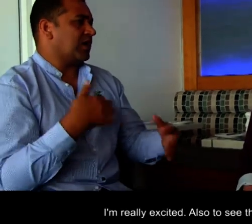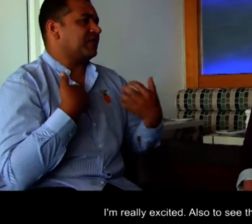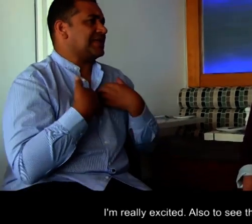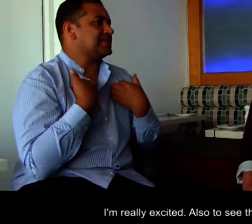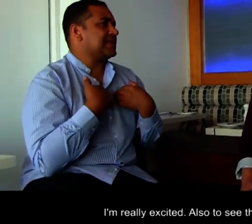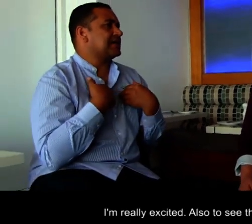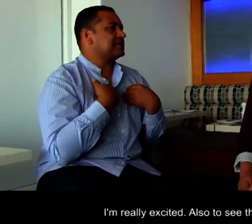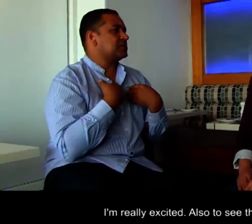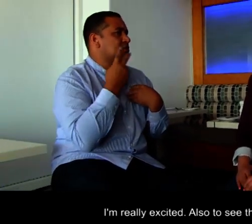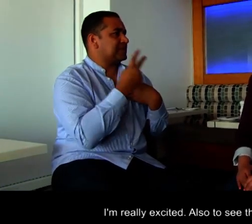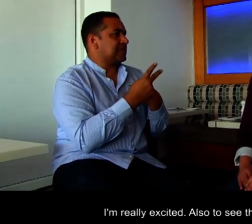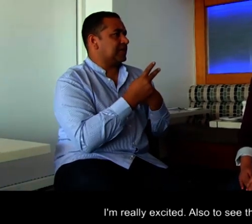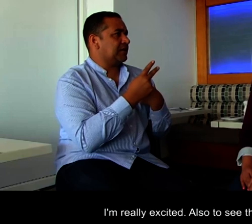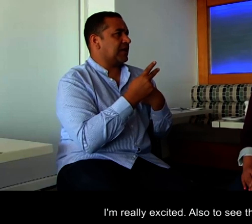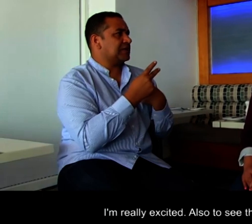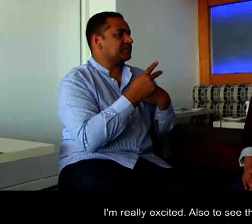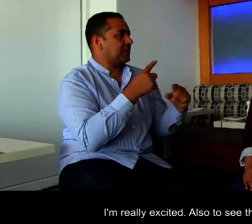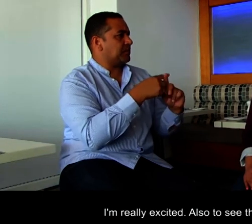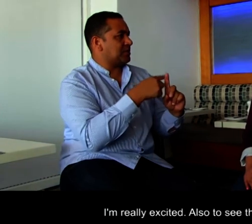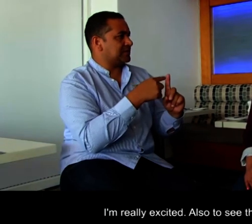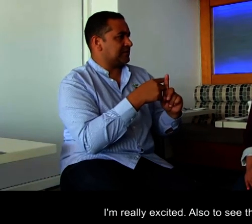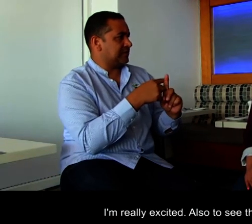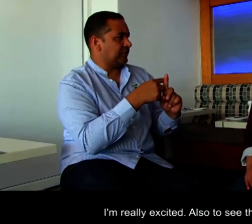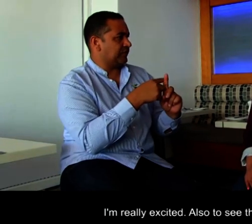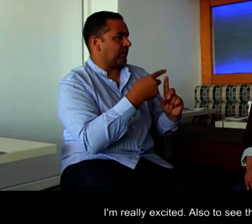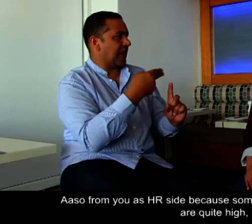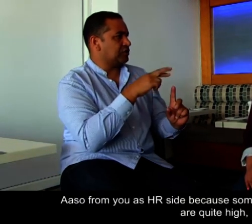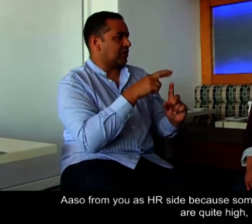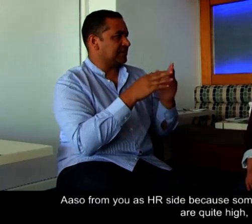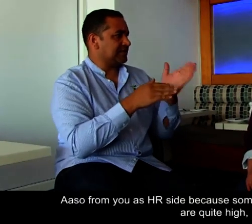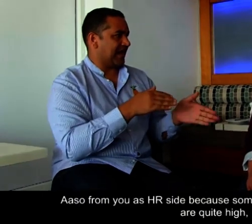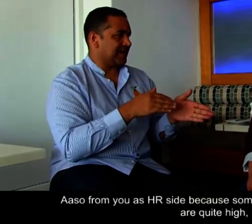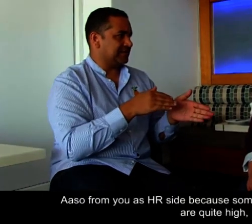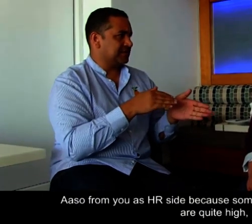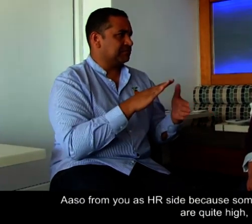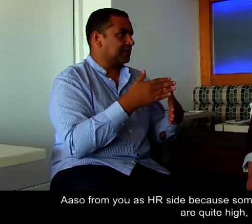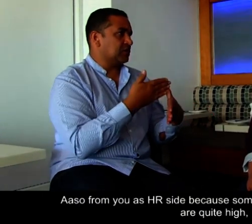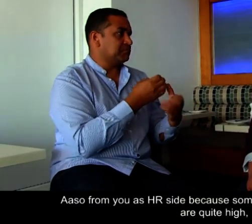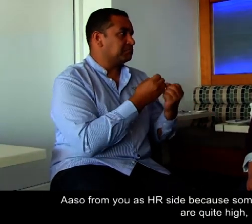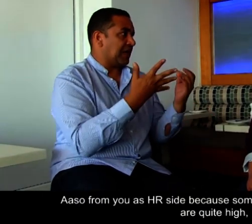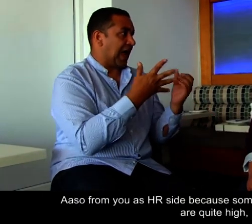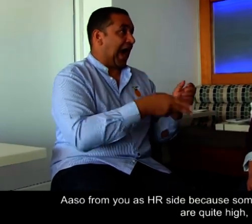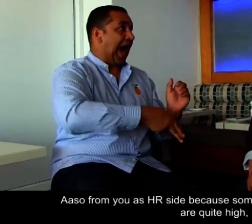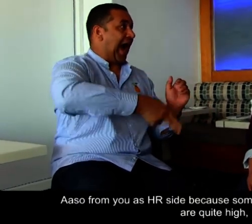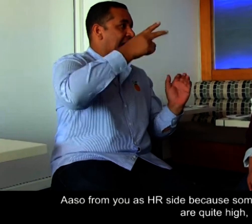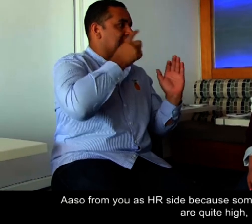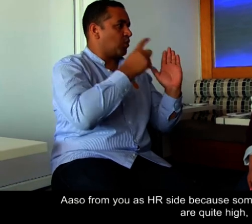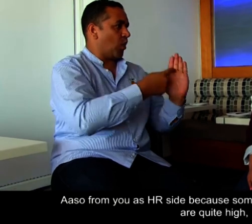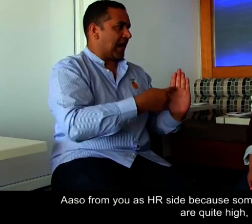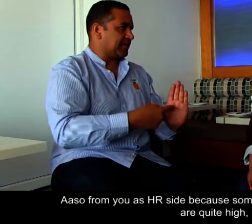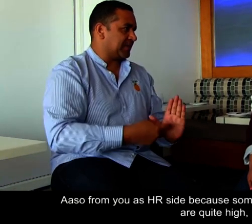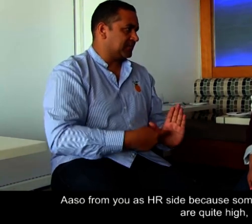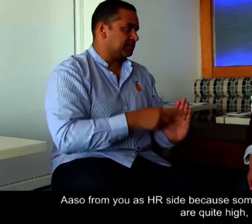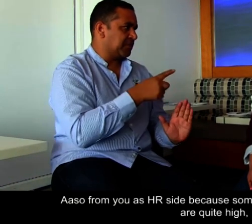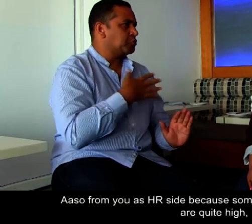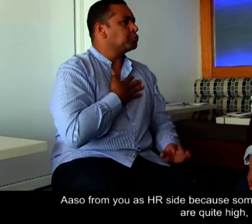I'm really excited also to see the positive side also from you as HR. Because